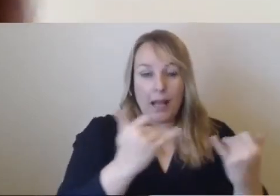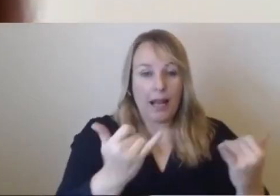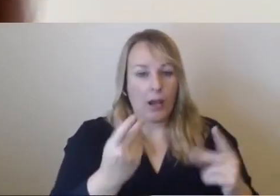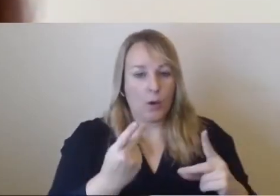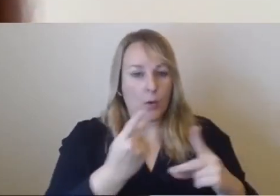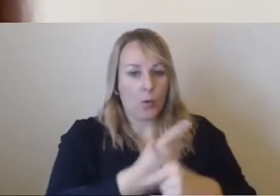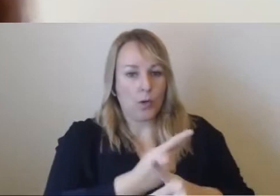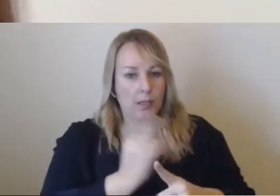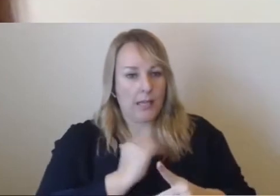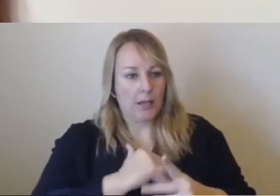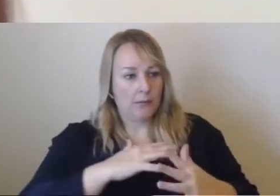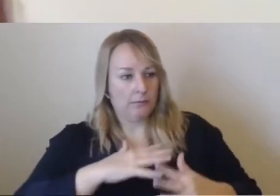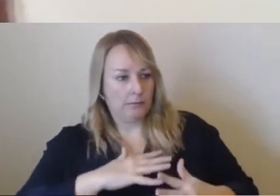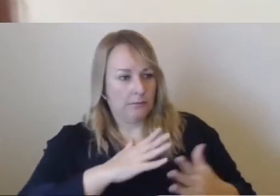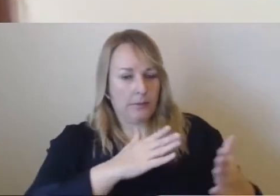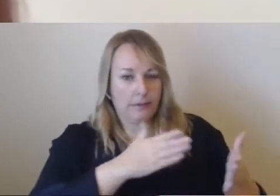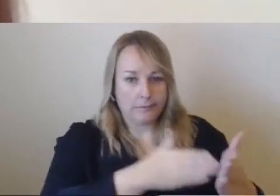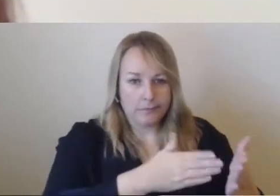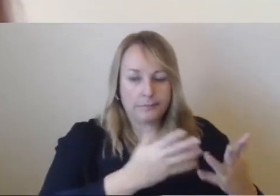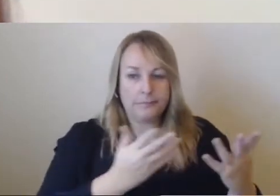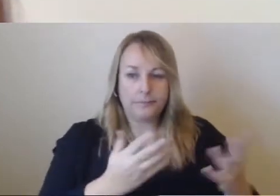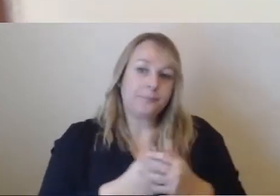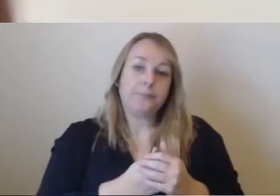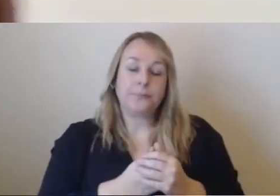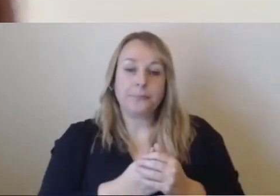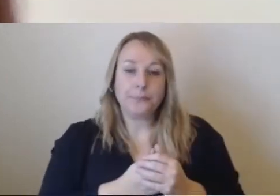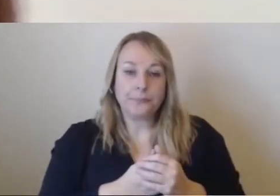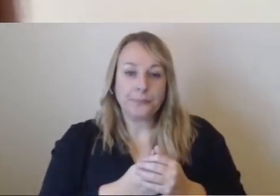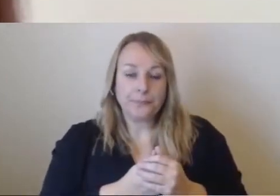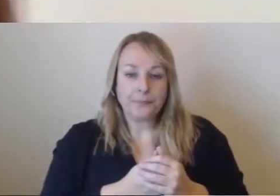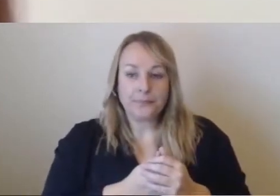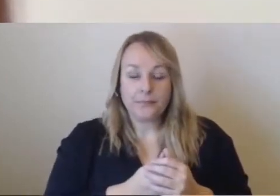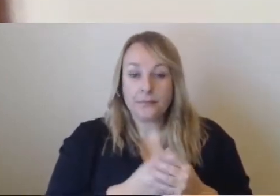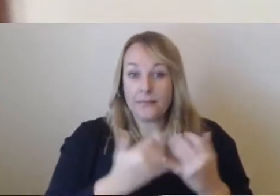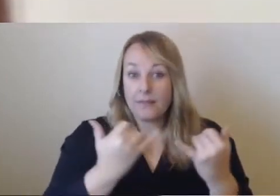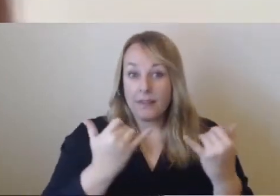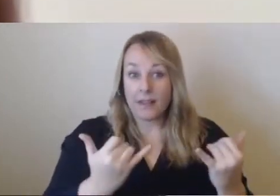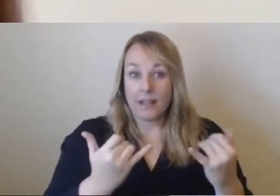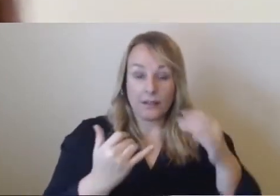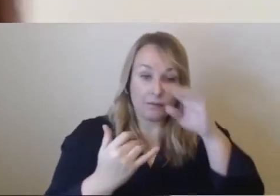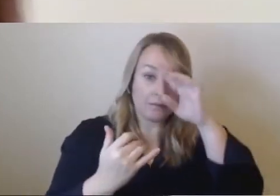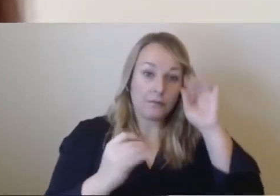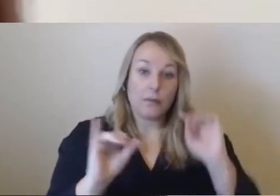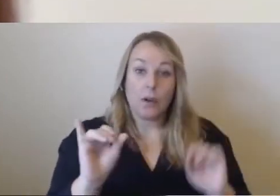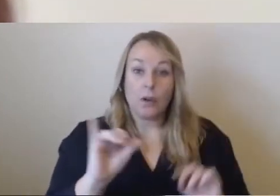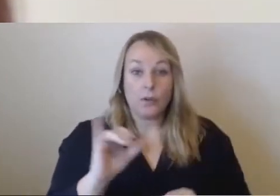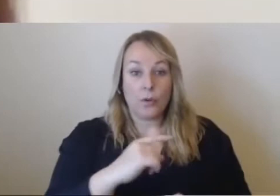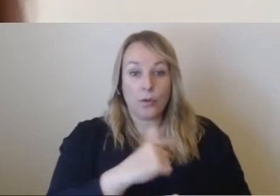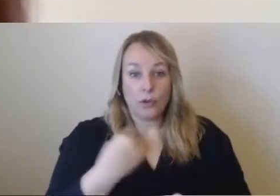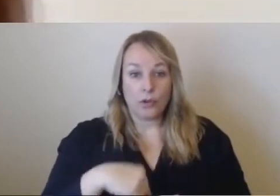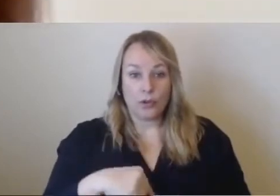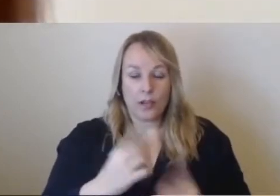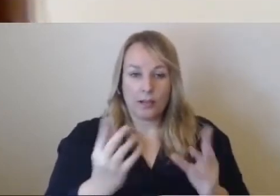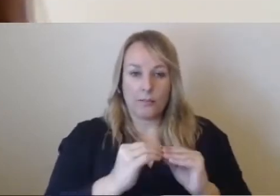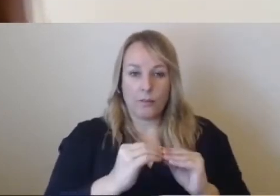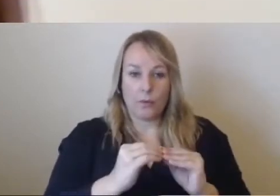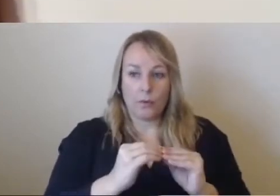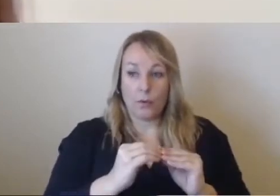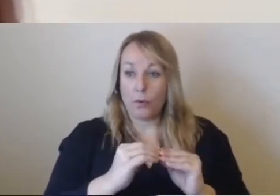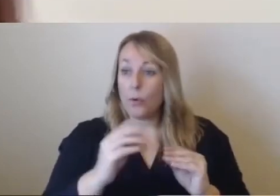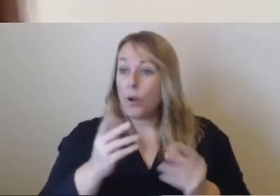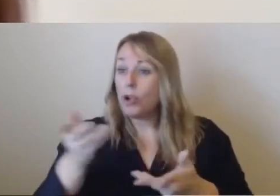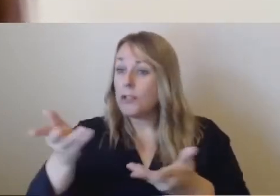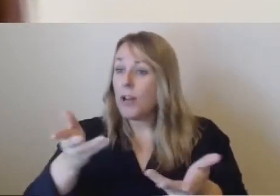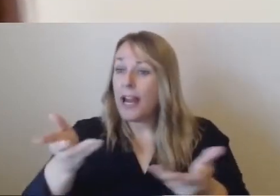from China. And related to that, China has had more of a focus on self-reliance. And again, this goes back